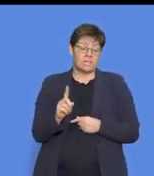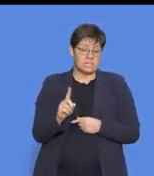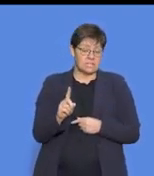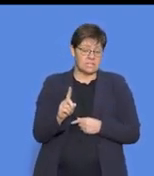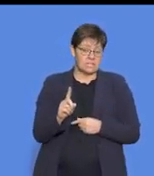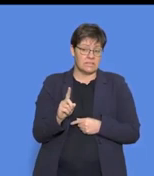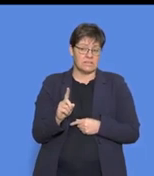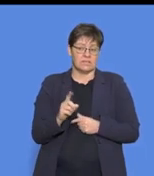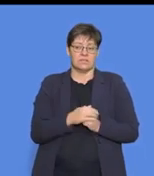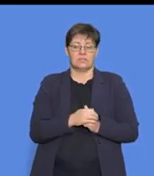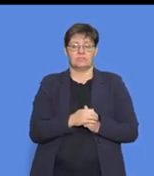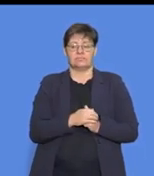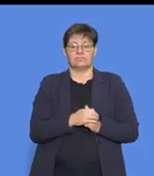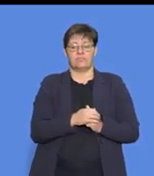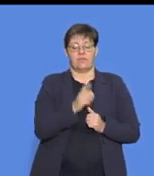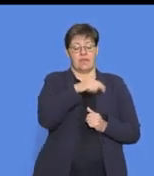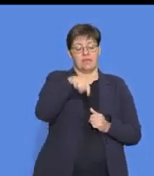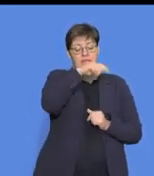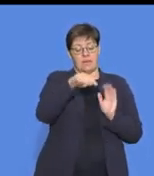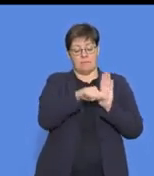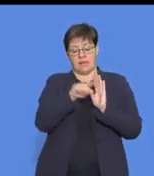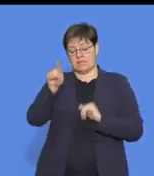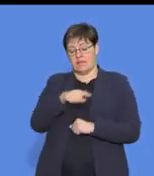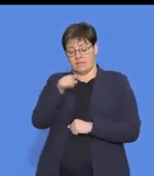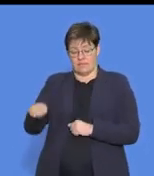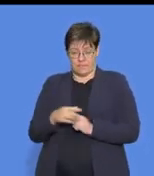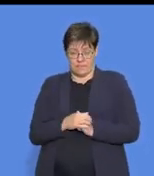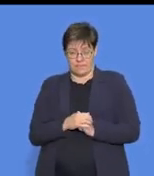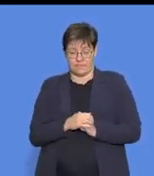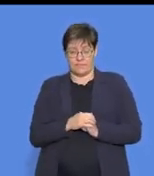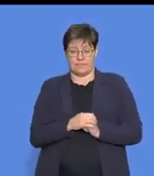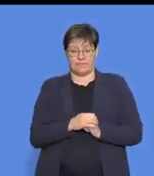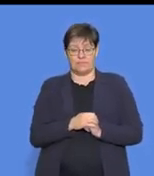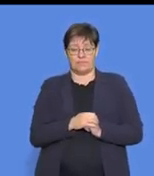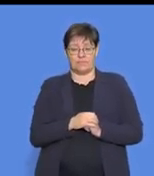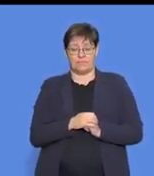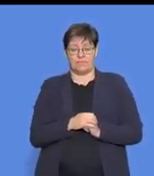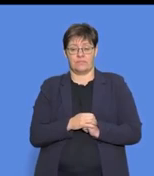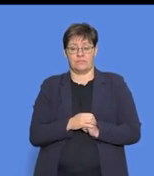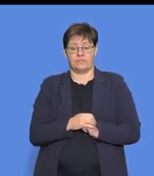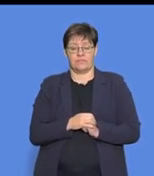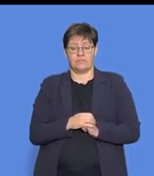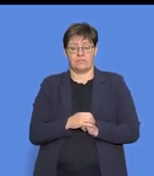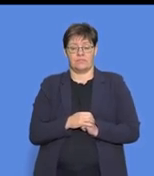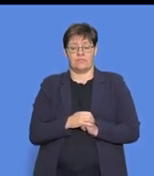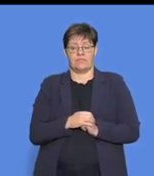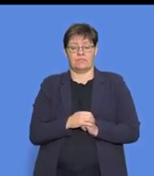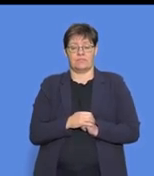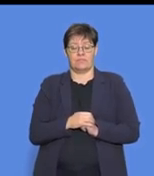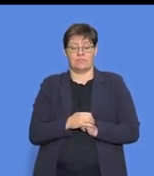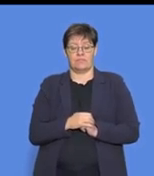we found C1 to be, or ACD to be, theta minus alpha.